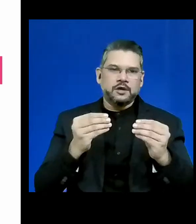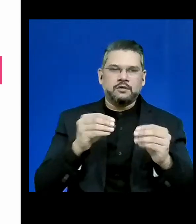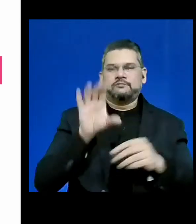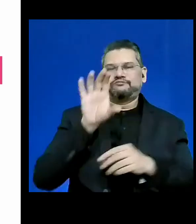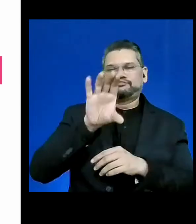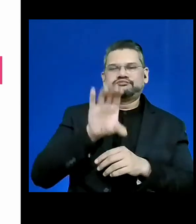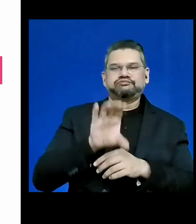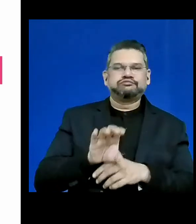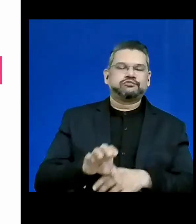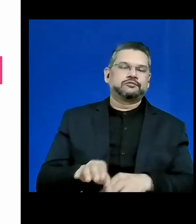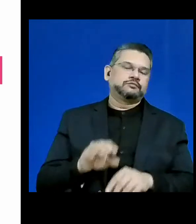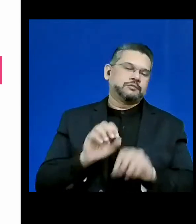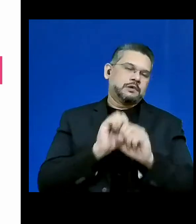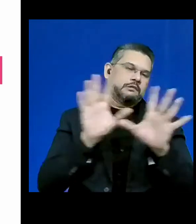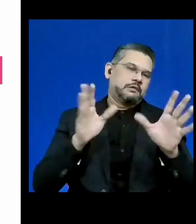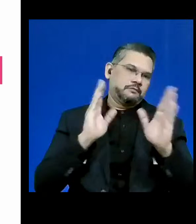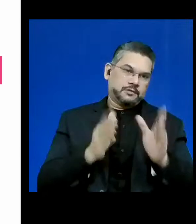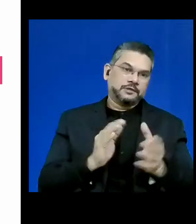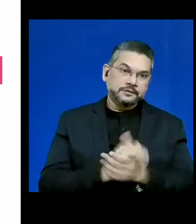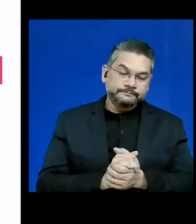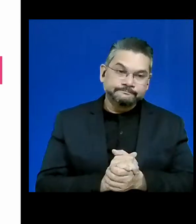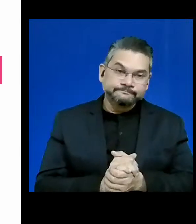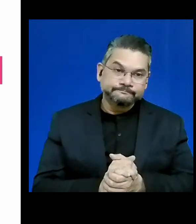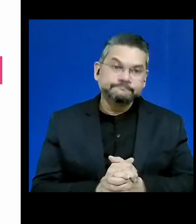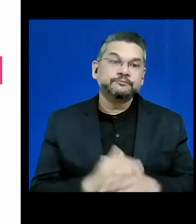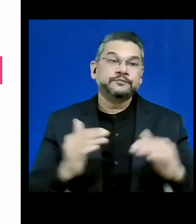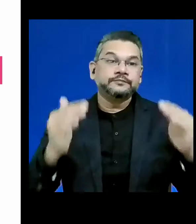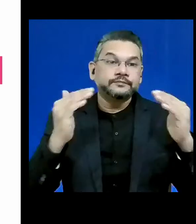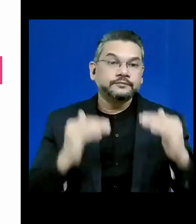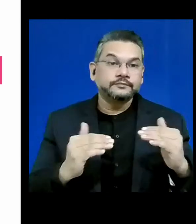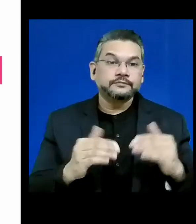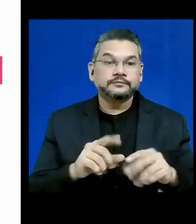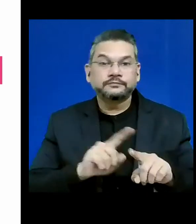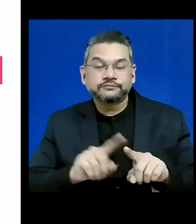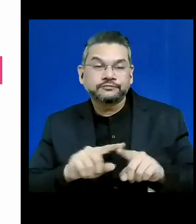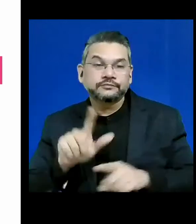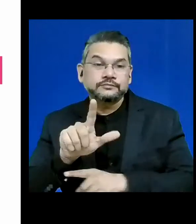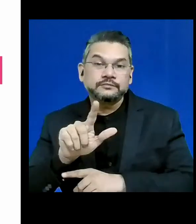tag. Then you have links which allow users to navigate to new pages.